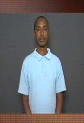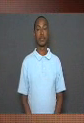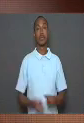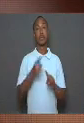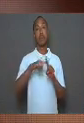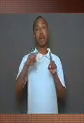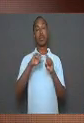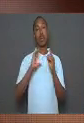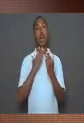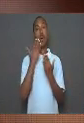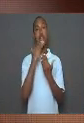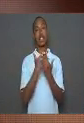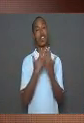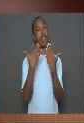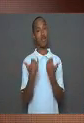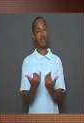Let's get back to our lesson.